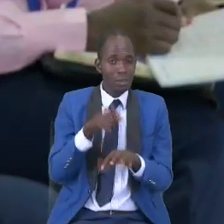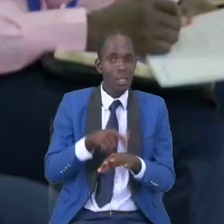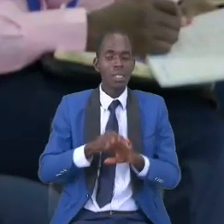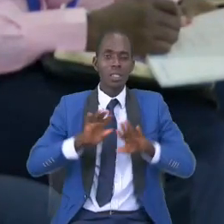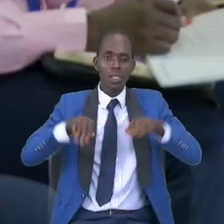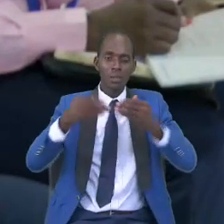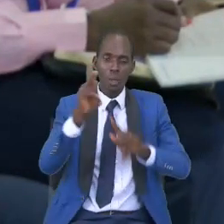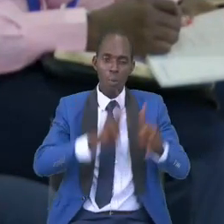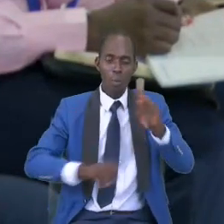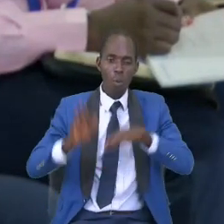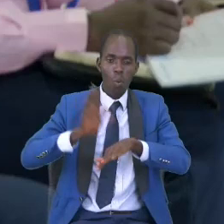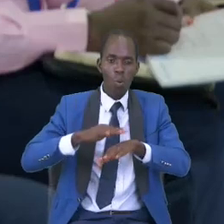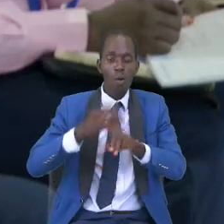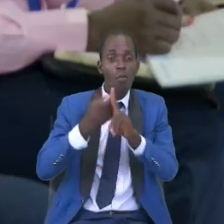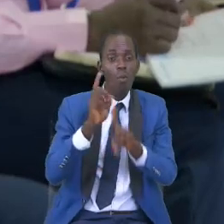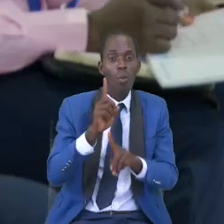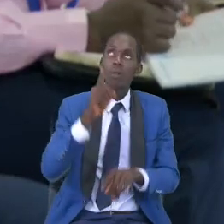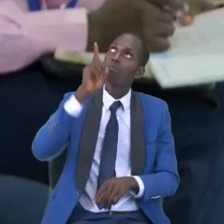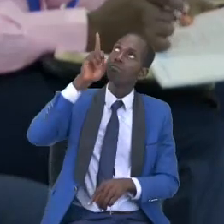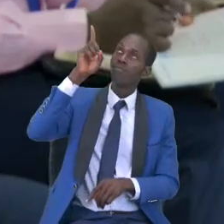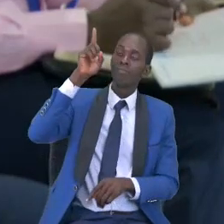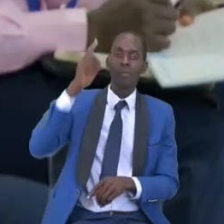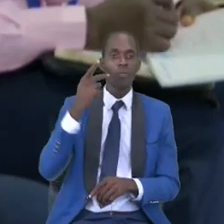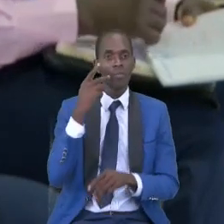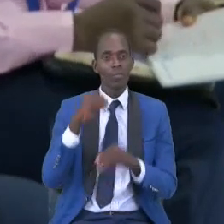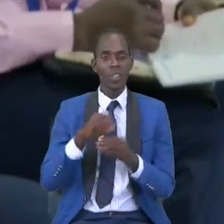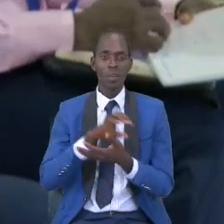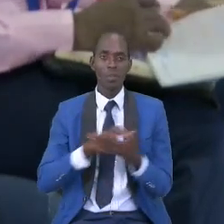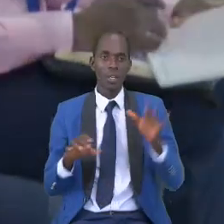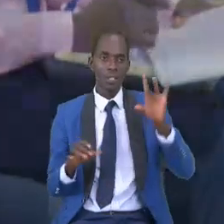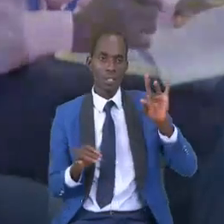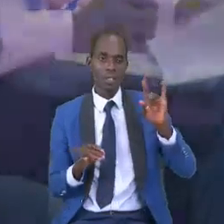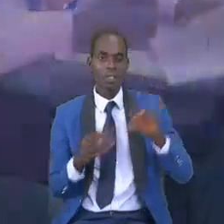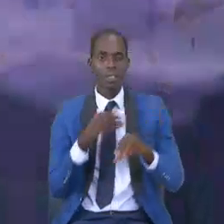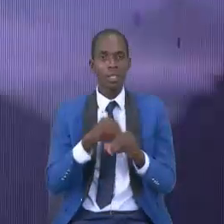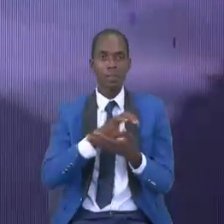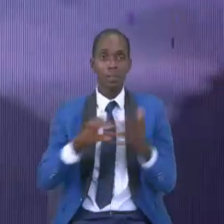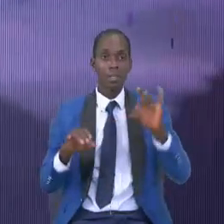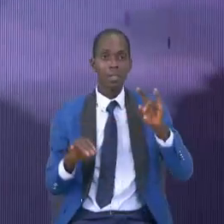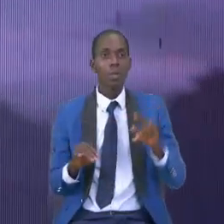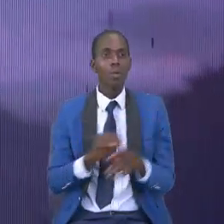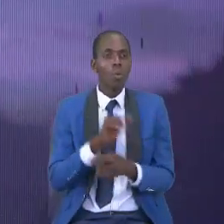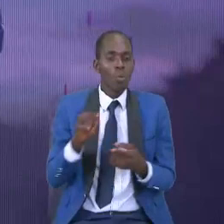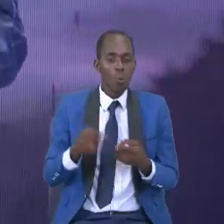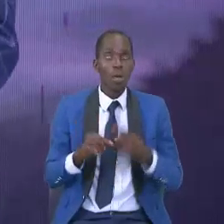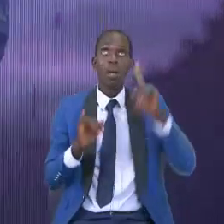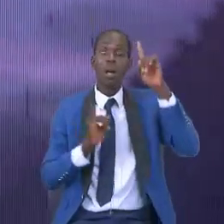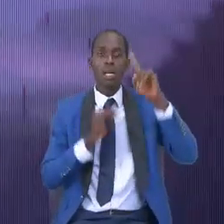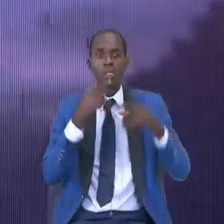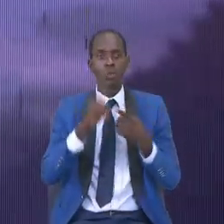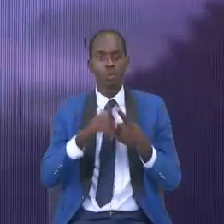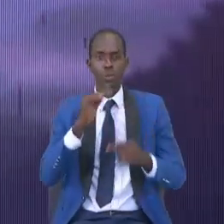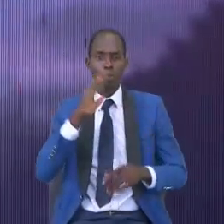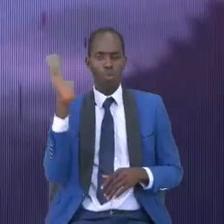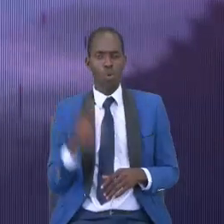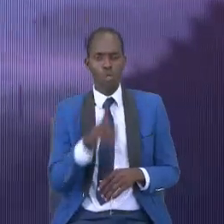warning from me. Look at verse 18. In verse 18 it says, when I say unto the wicked, thou